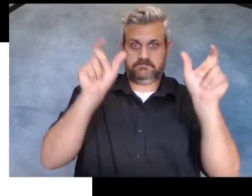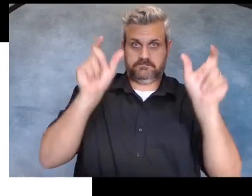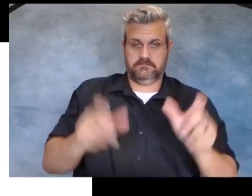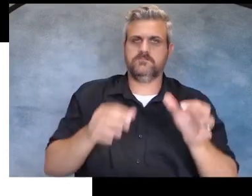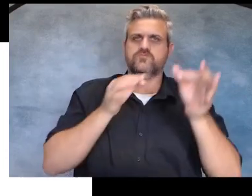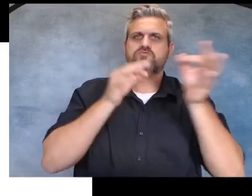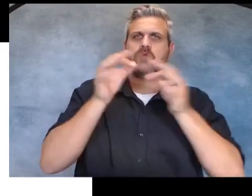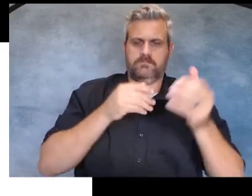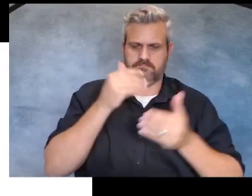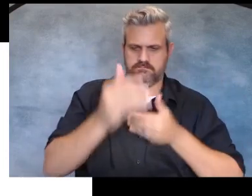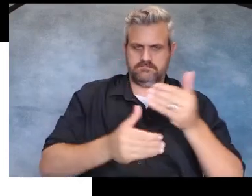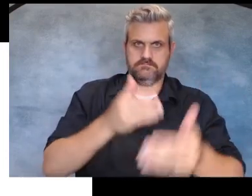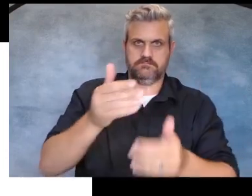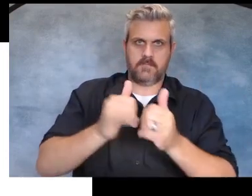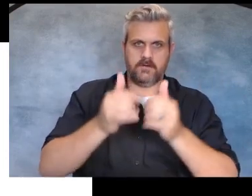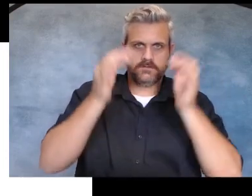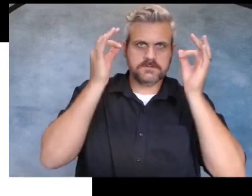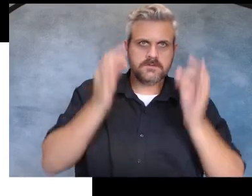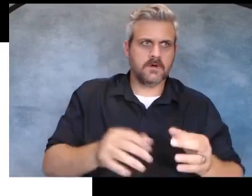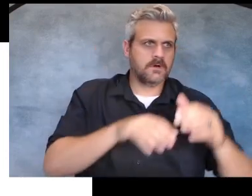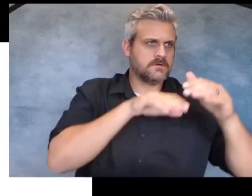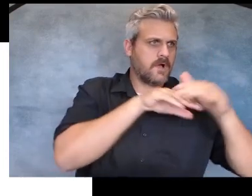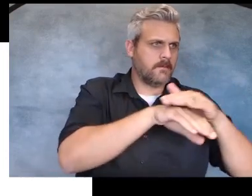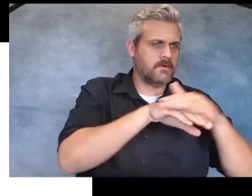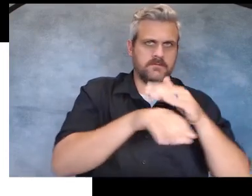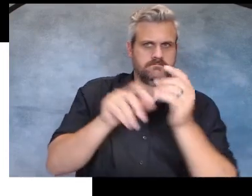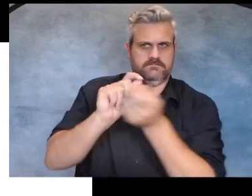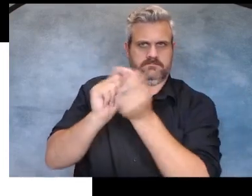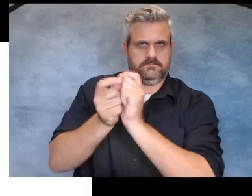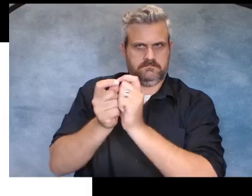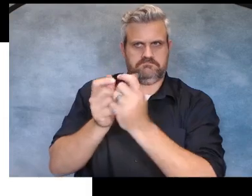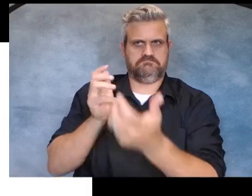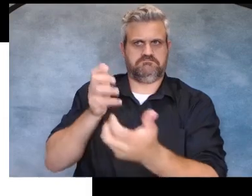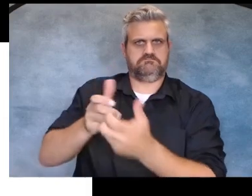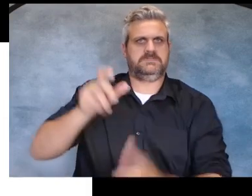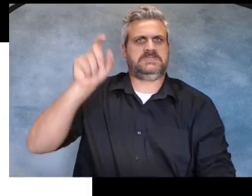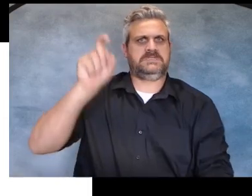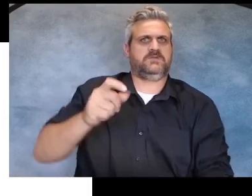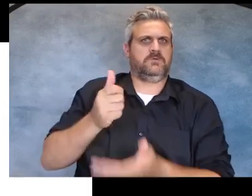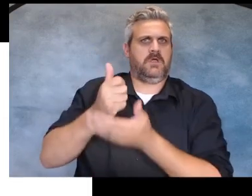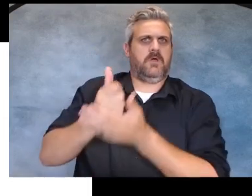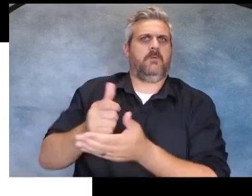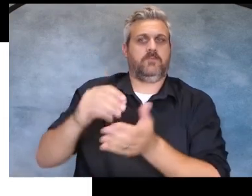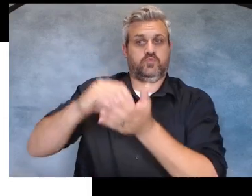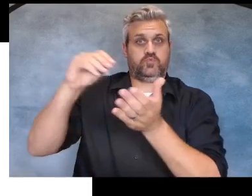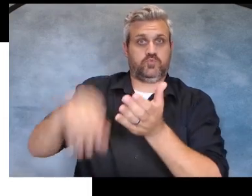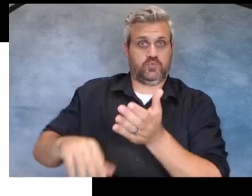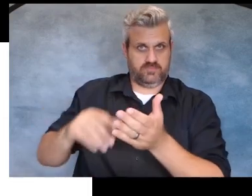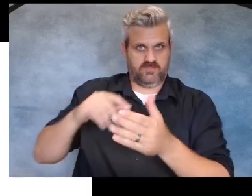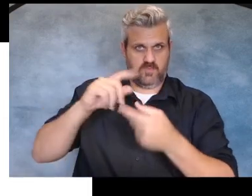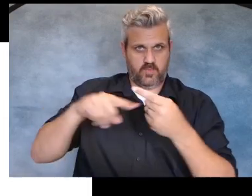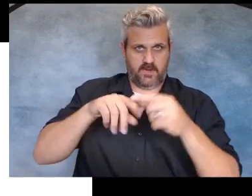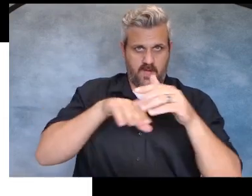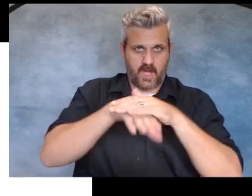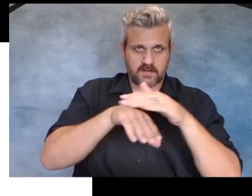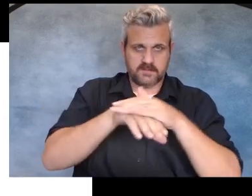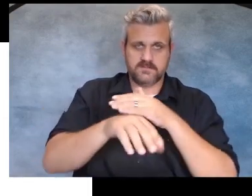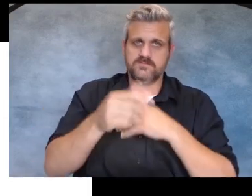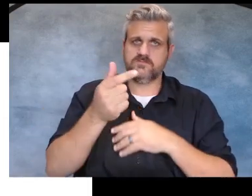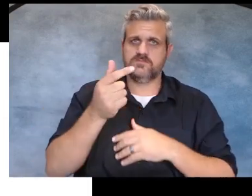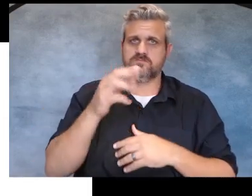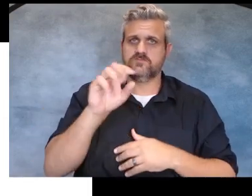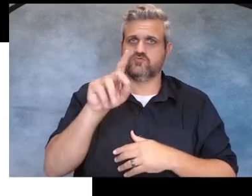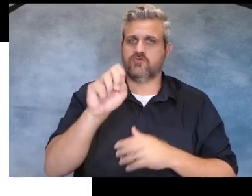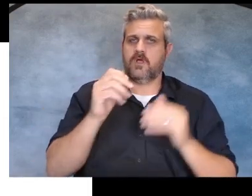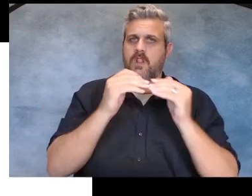steps within the process of determining what accommodations and modifications will be needed to assist the student when accessing